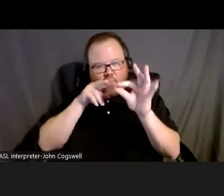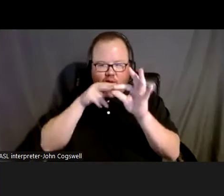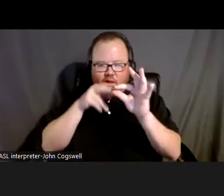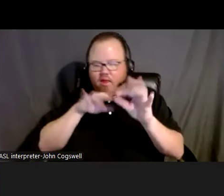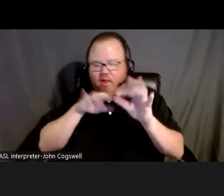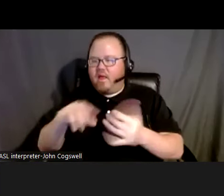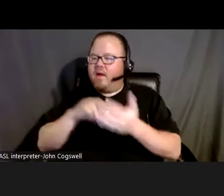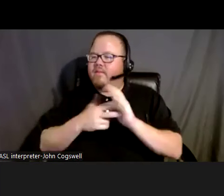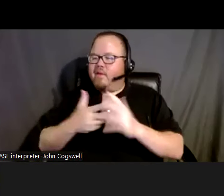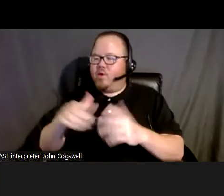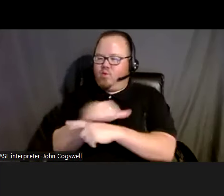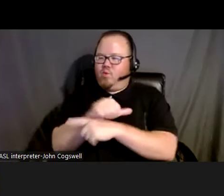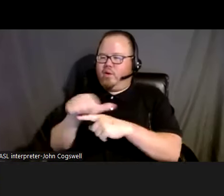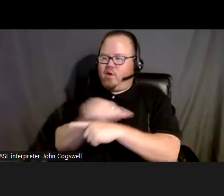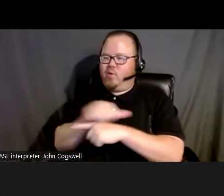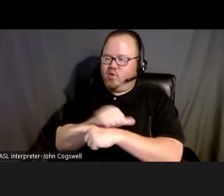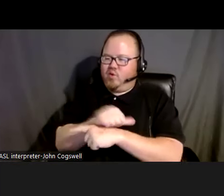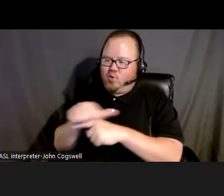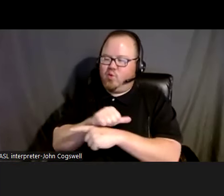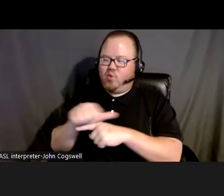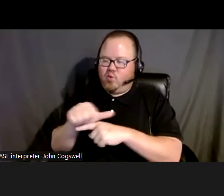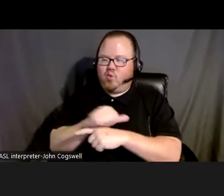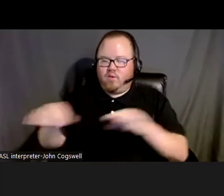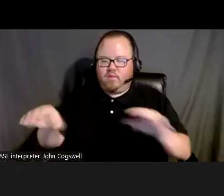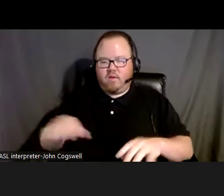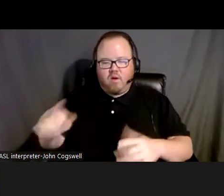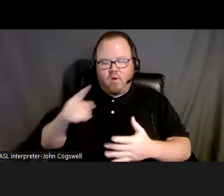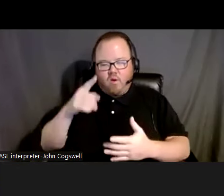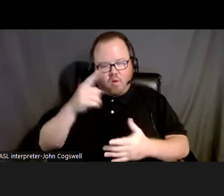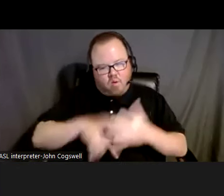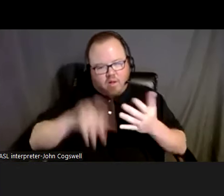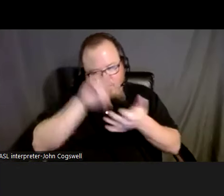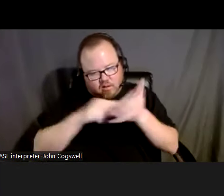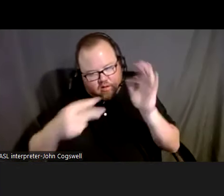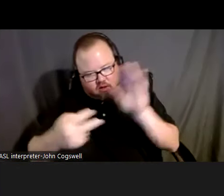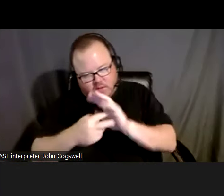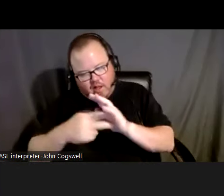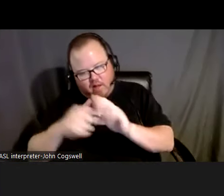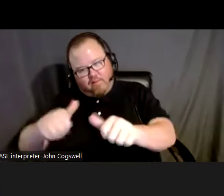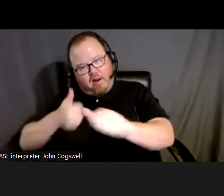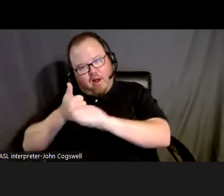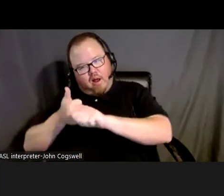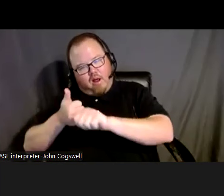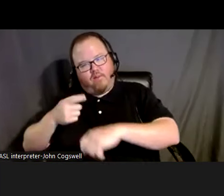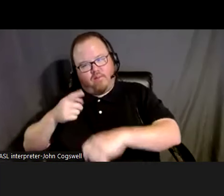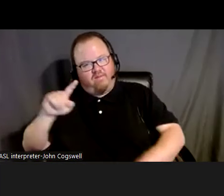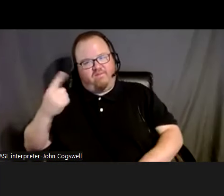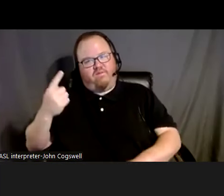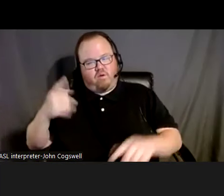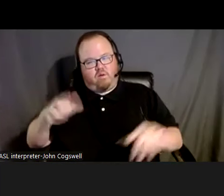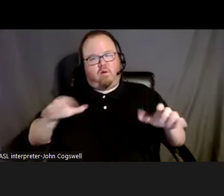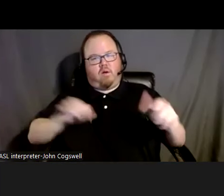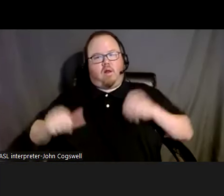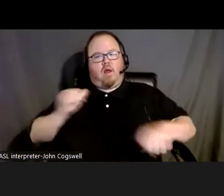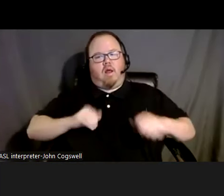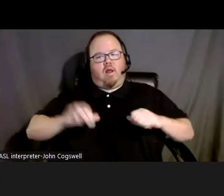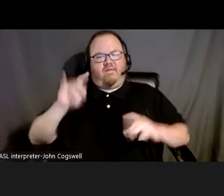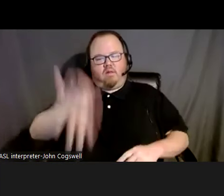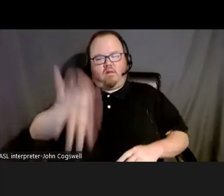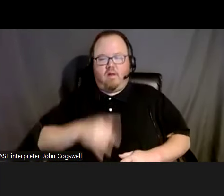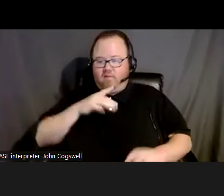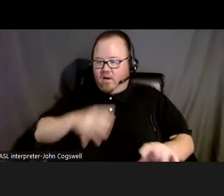it is a little bit nuanced. It really depends on what was the intent right before that first act. Because if they